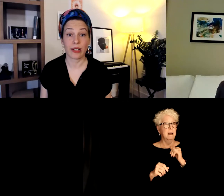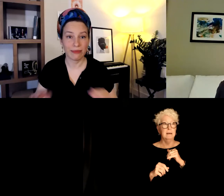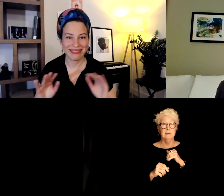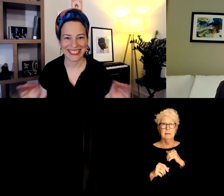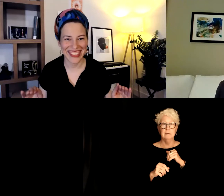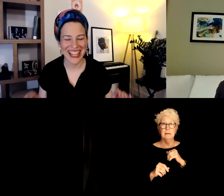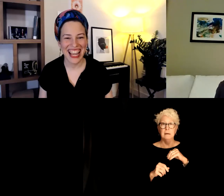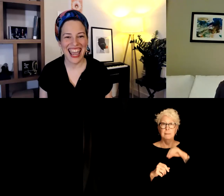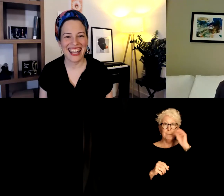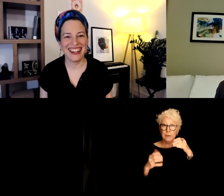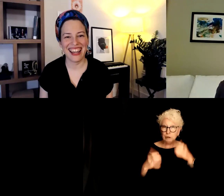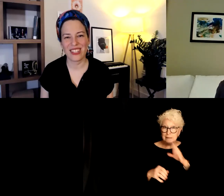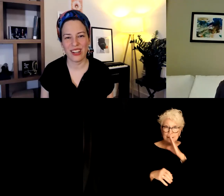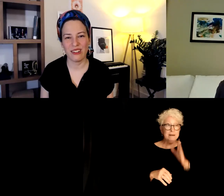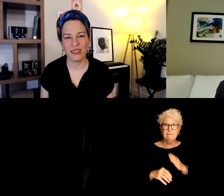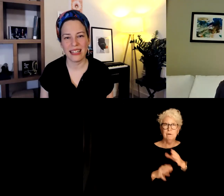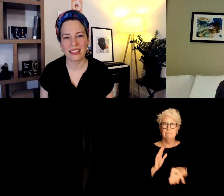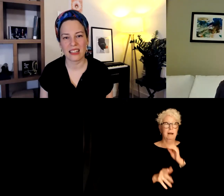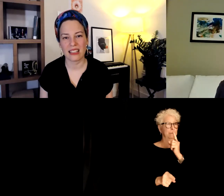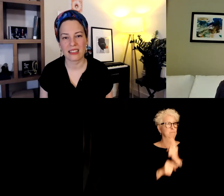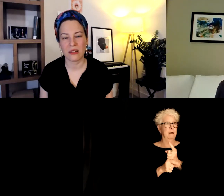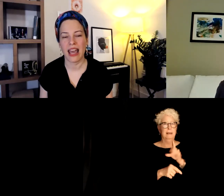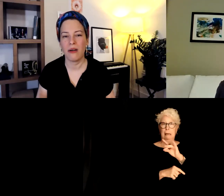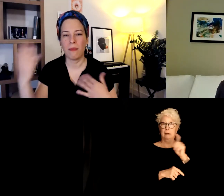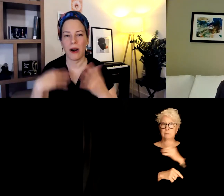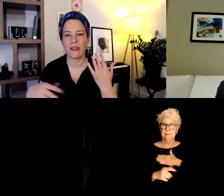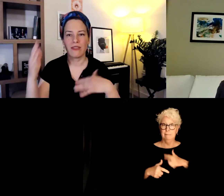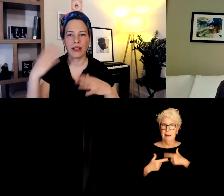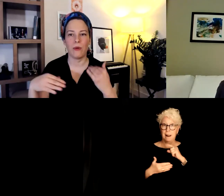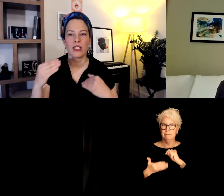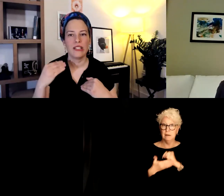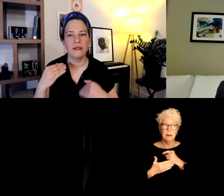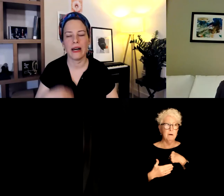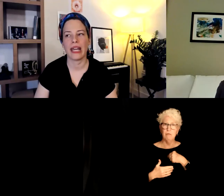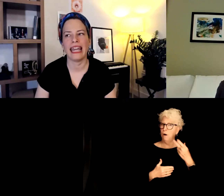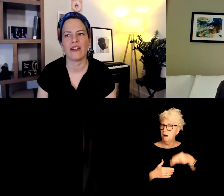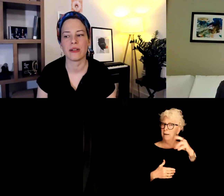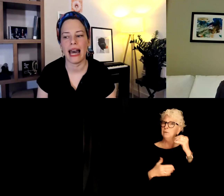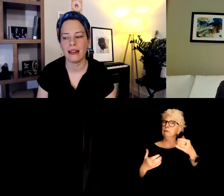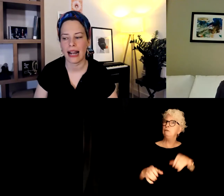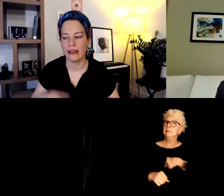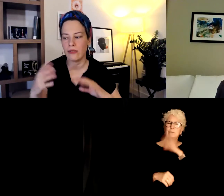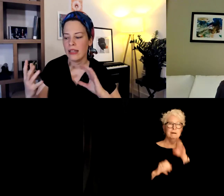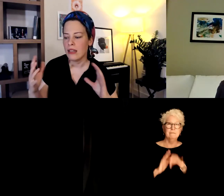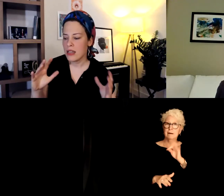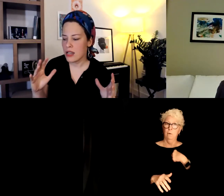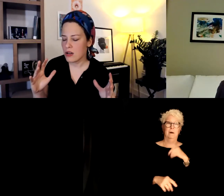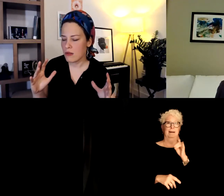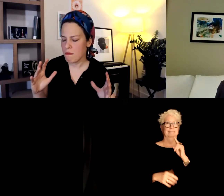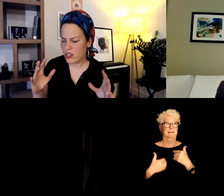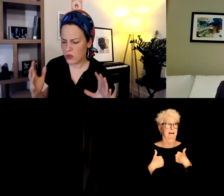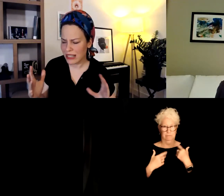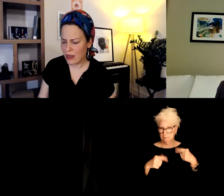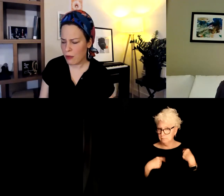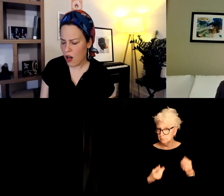ever. and so it's so now part of it is figuring out what to do about it, and also how to kind of